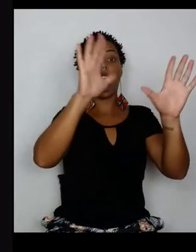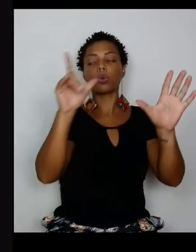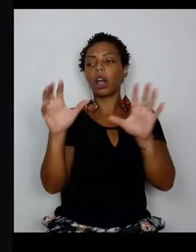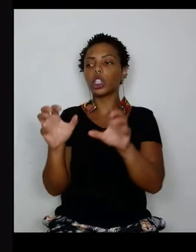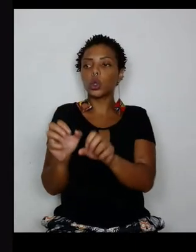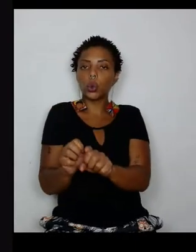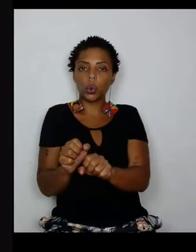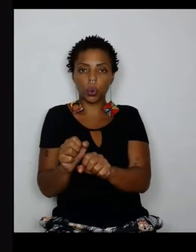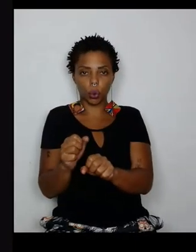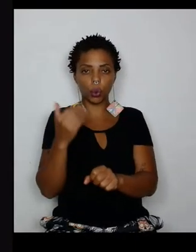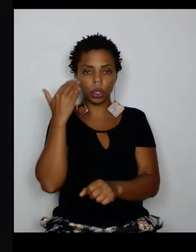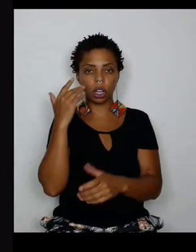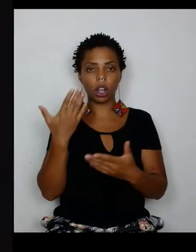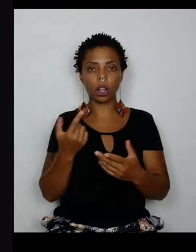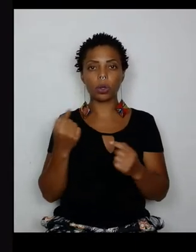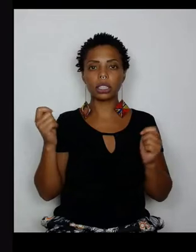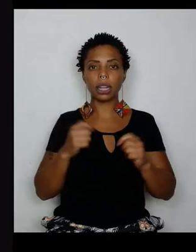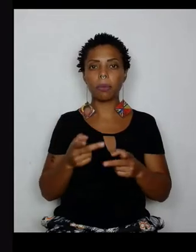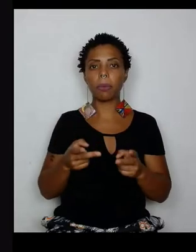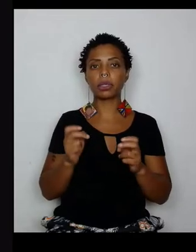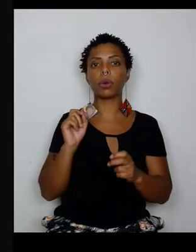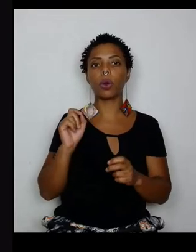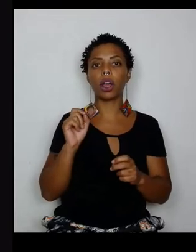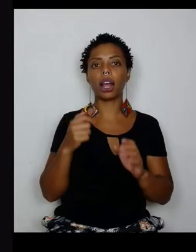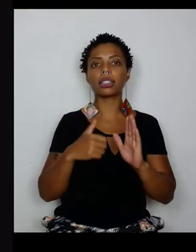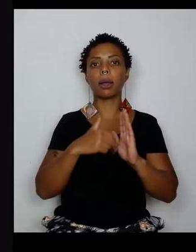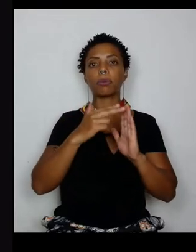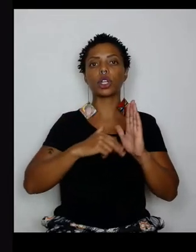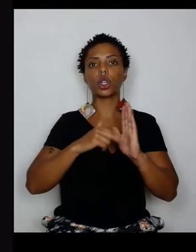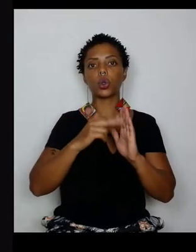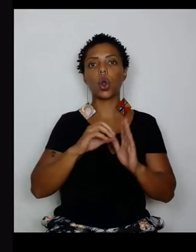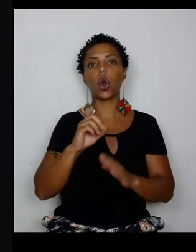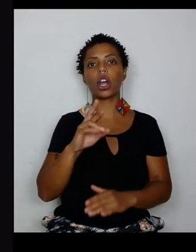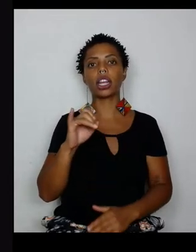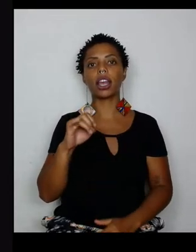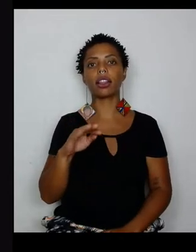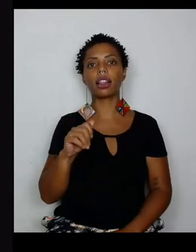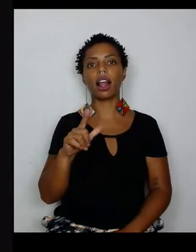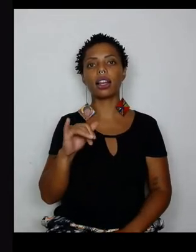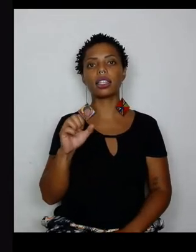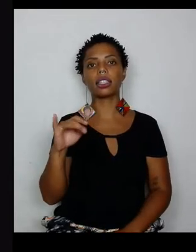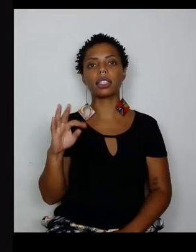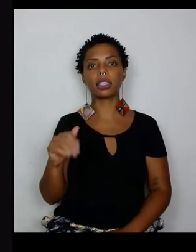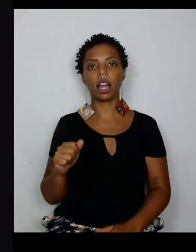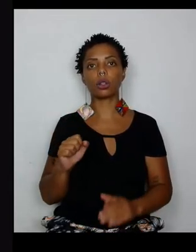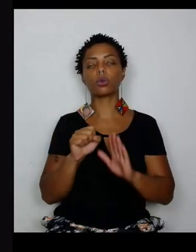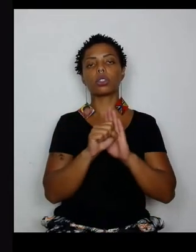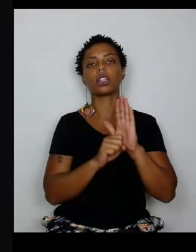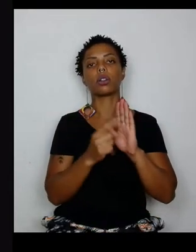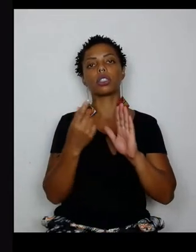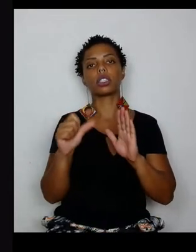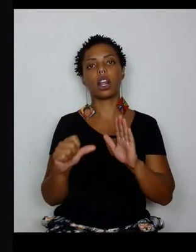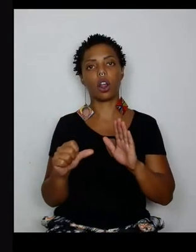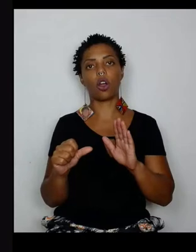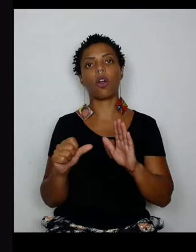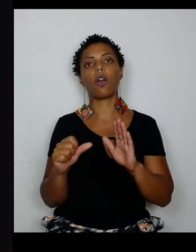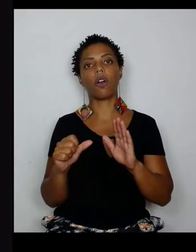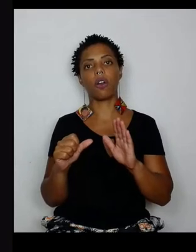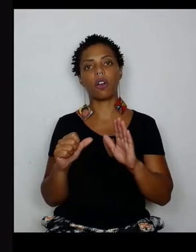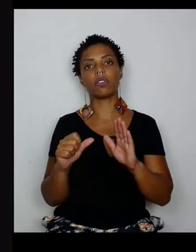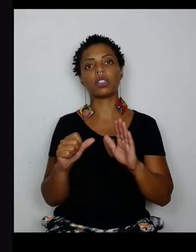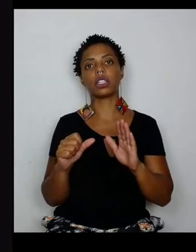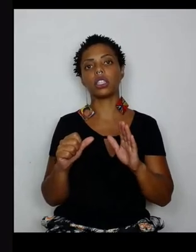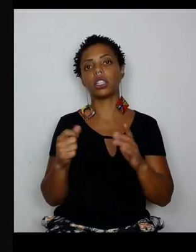century oriolentis orientalist painting where needless to say it generates other